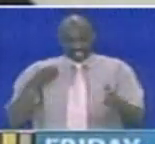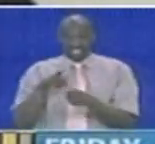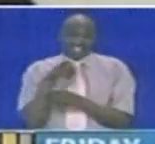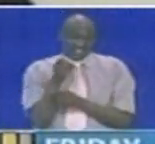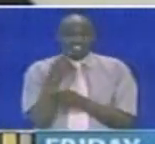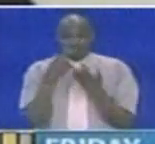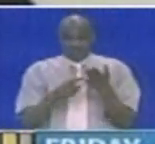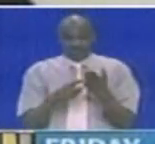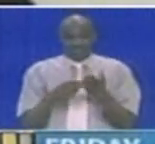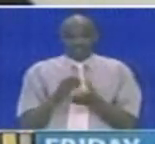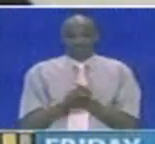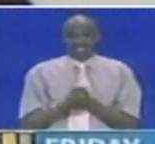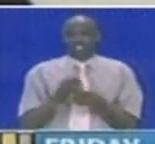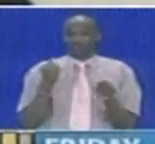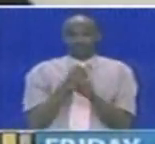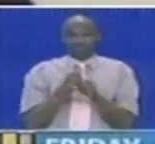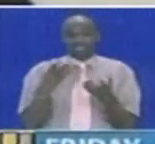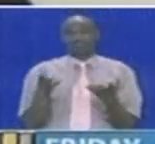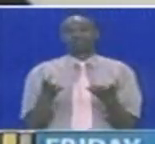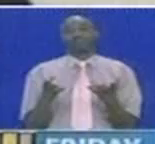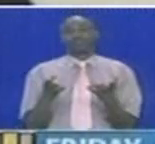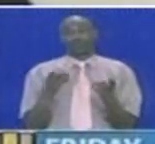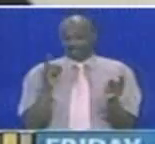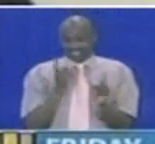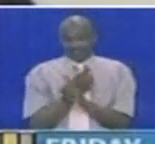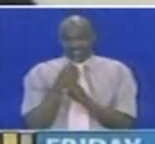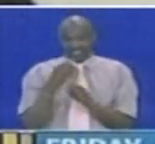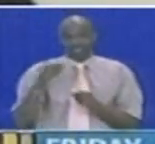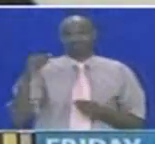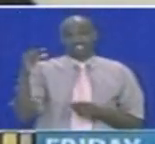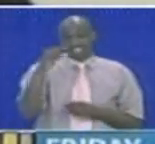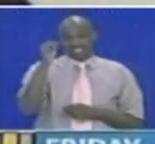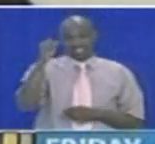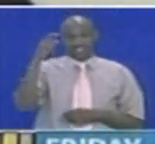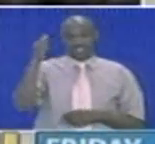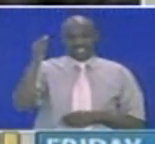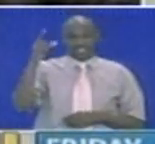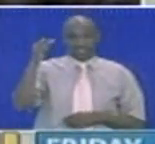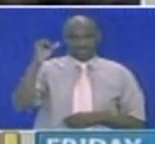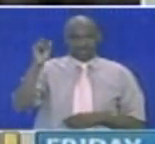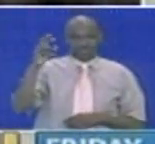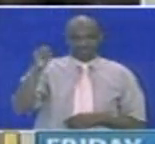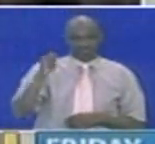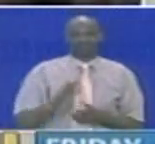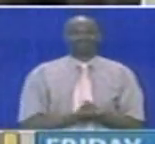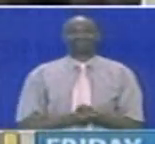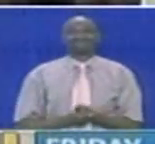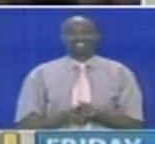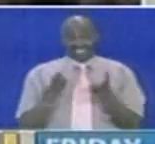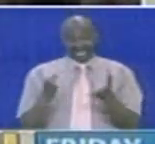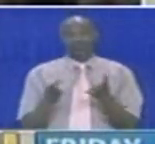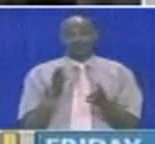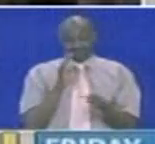gesture, gender, generator. So, gestation. Gestation. All right,